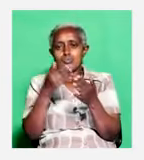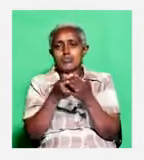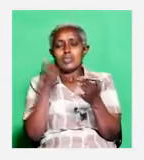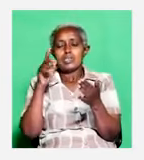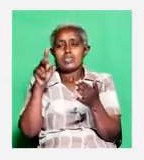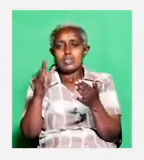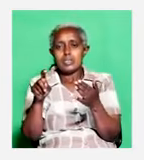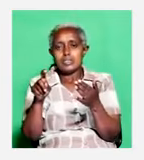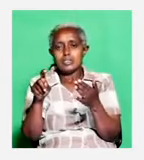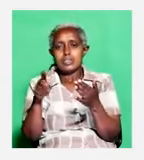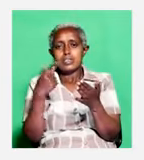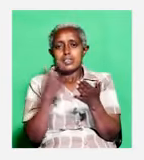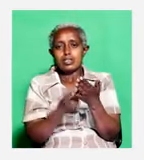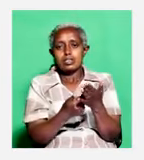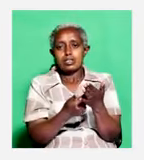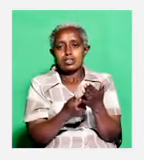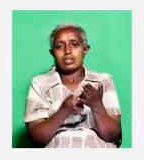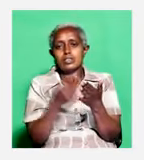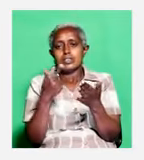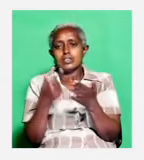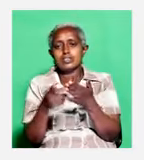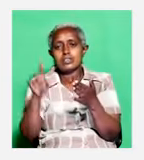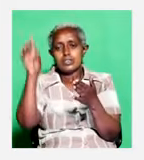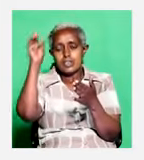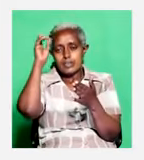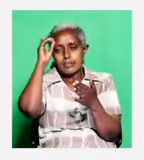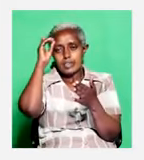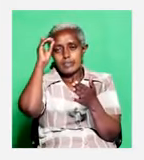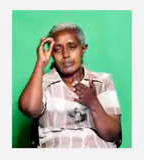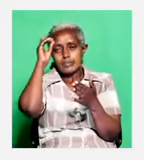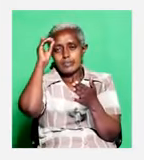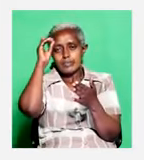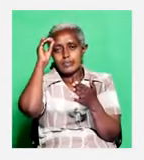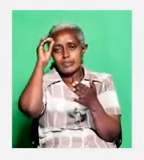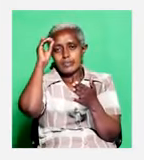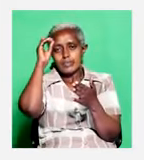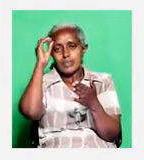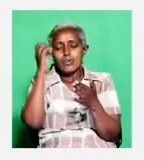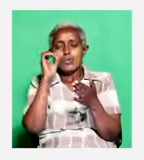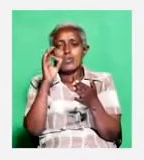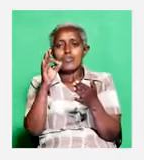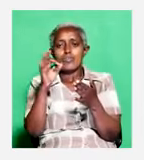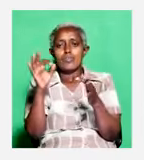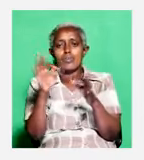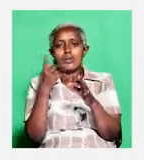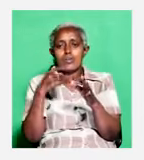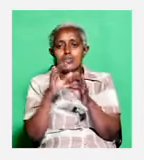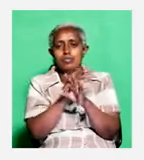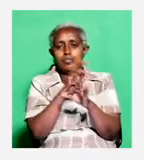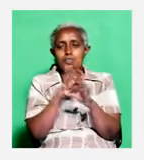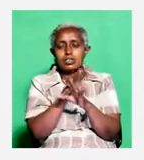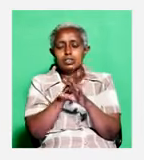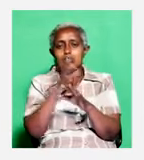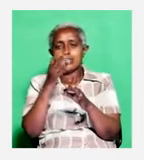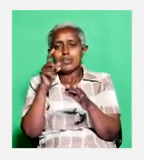minus x. Here, this derivative of our function f of